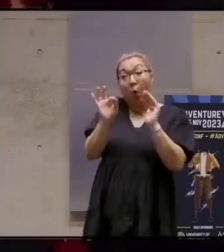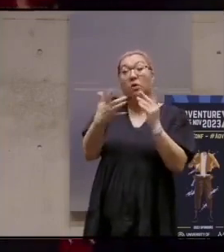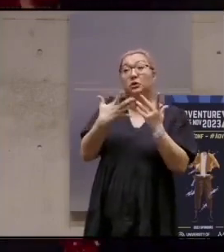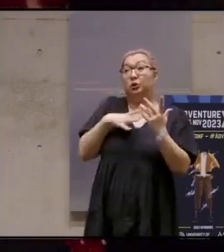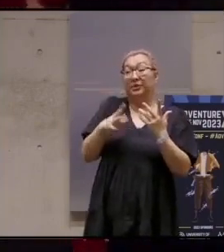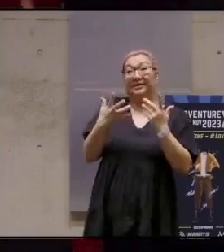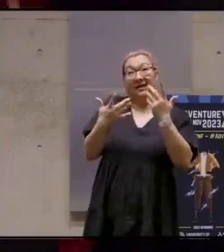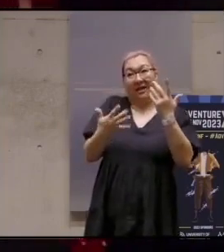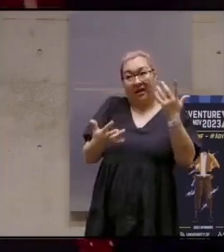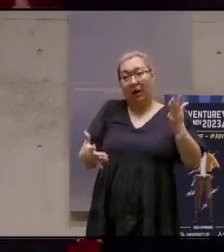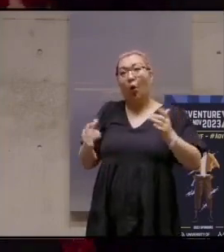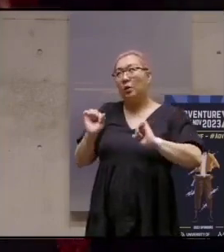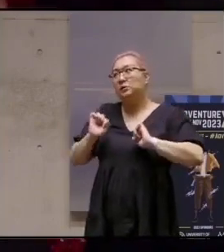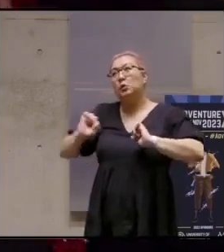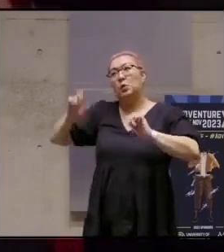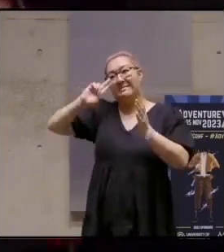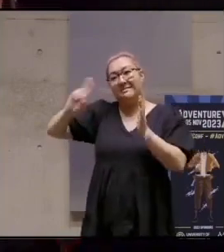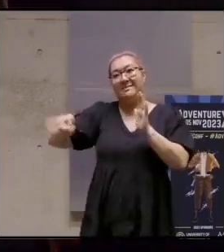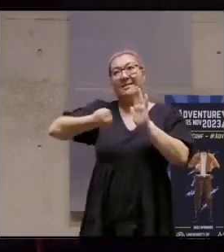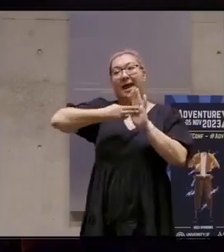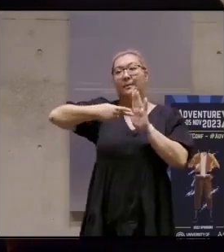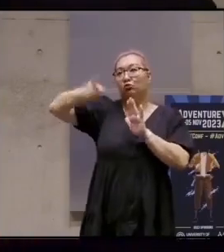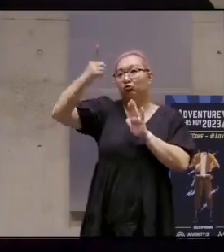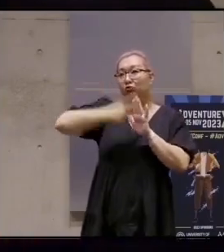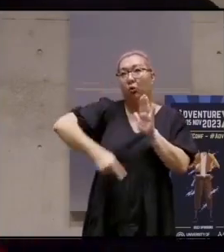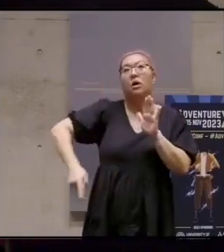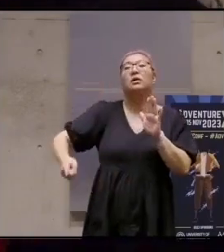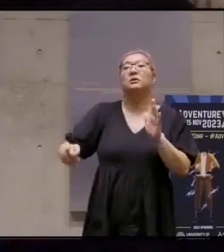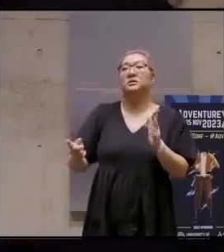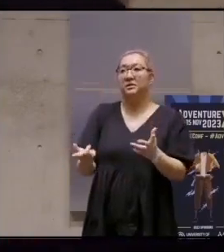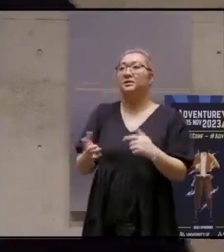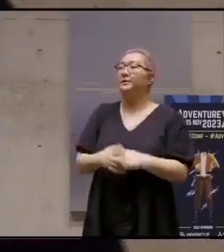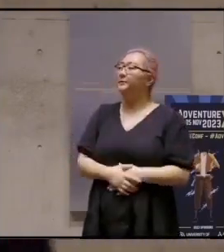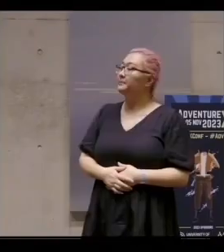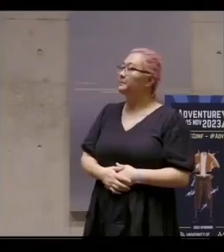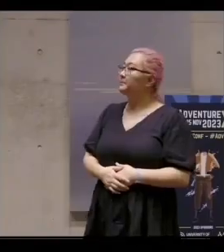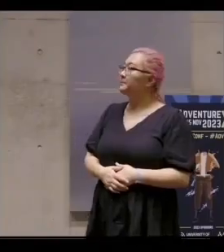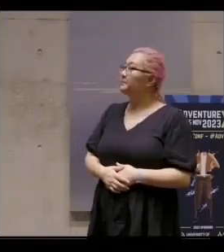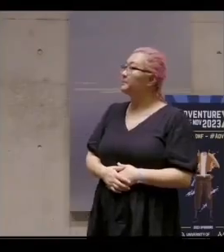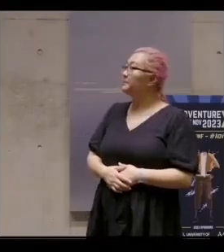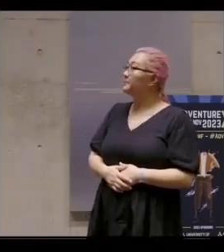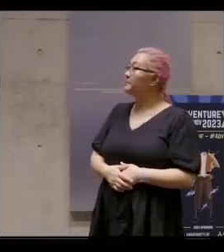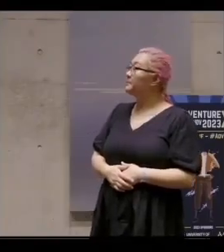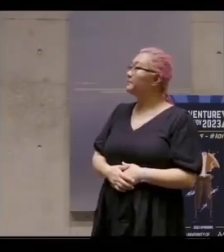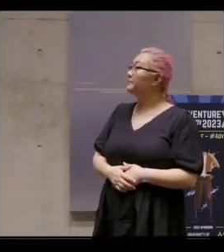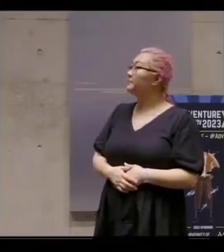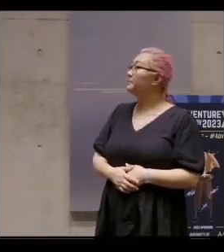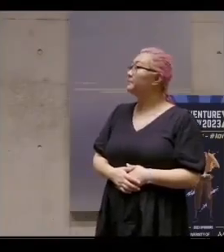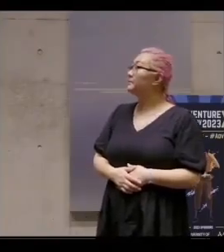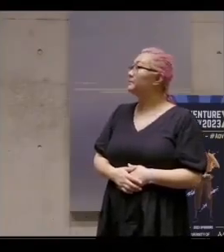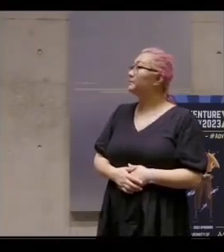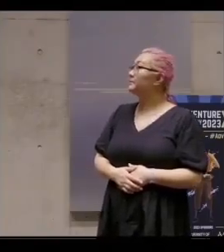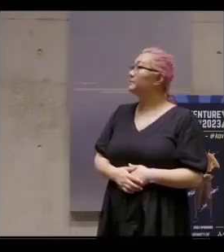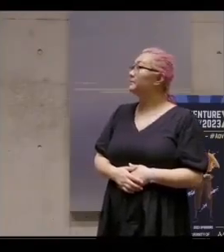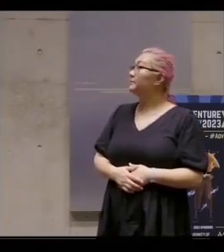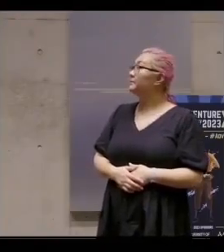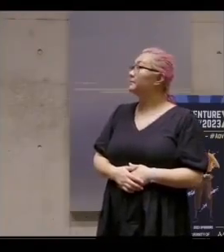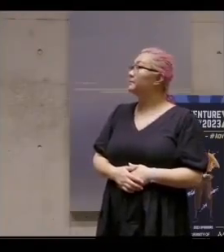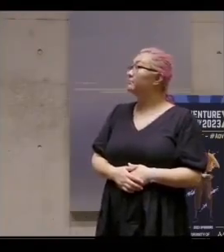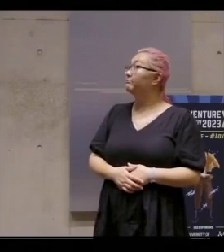usefully yet. You have no idea what they are. They're just sort of automatically generated file names. So your character